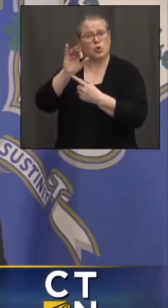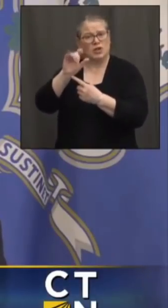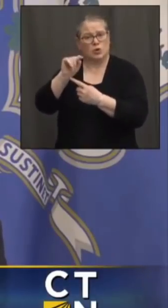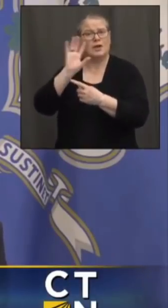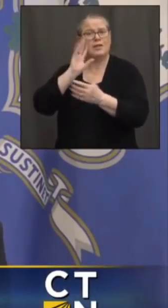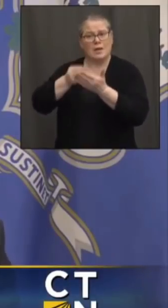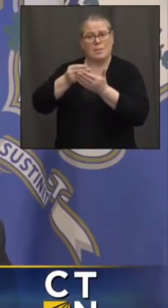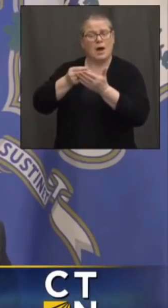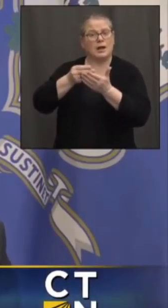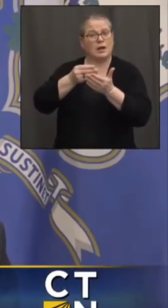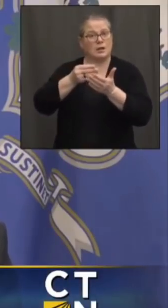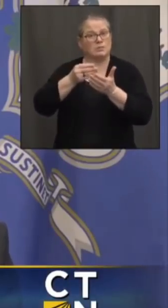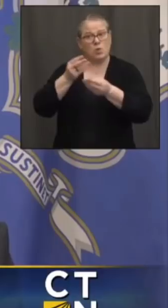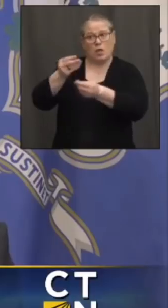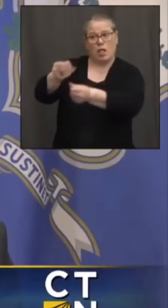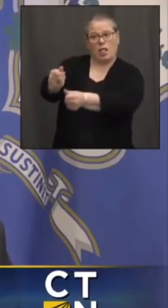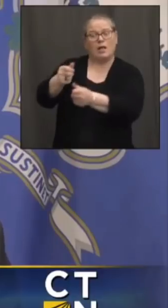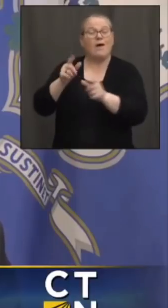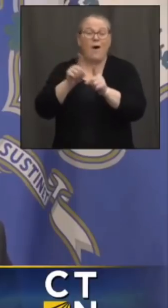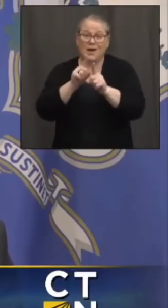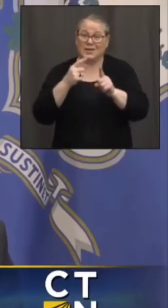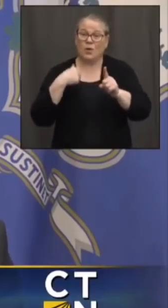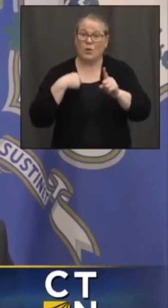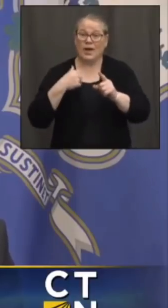these savings to address our deficit as well.